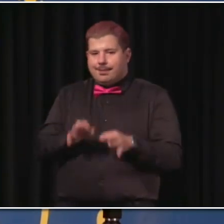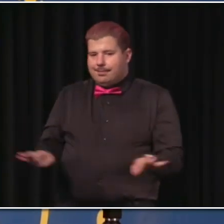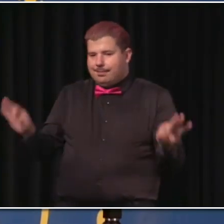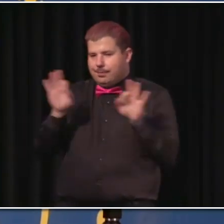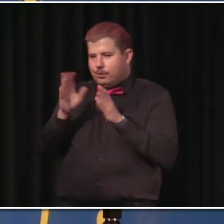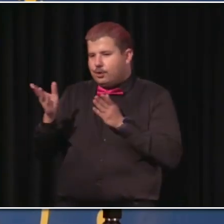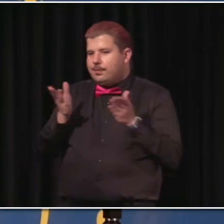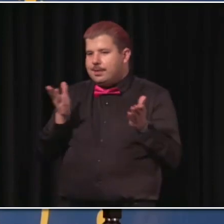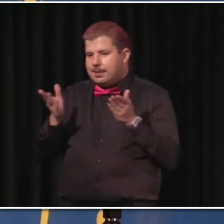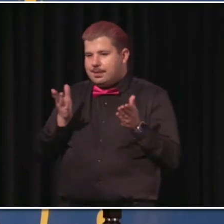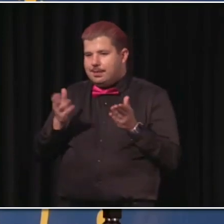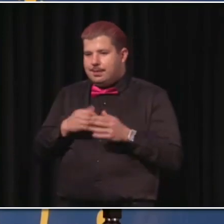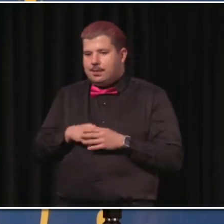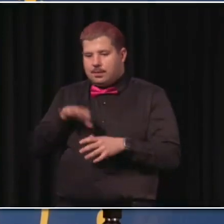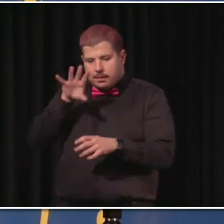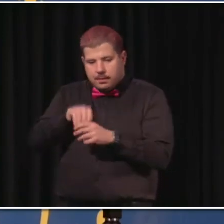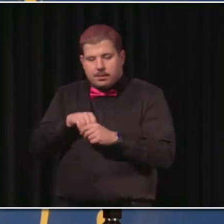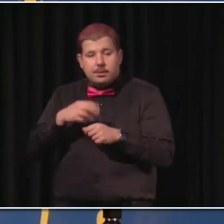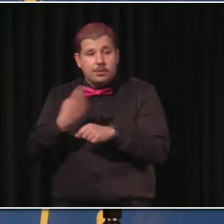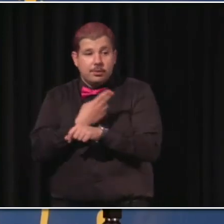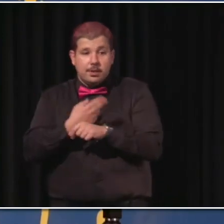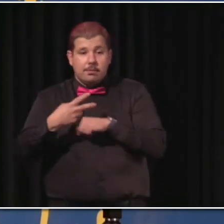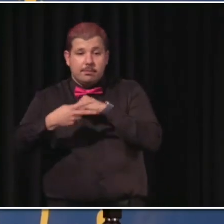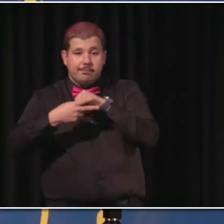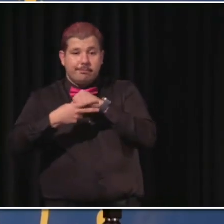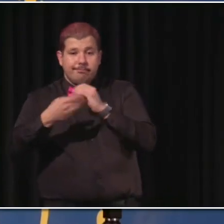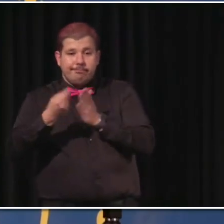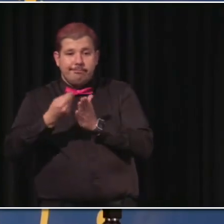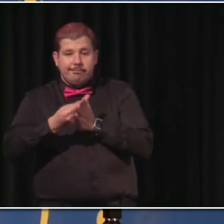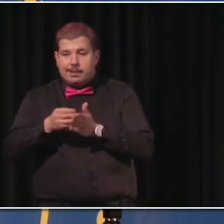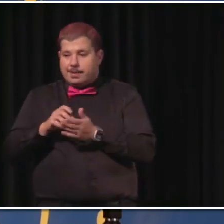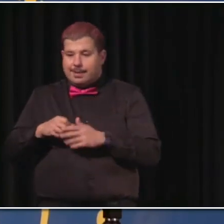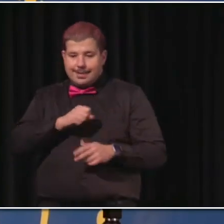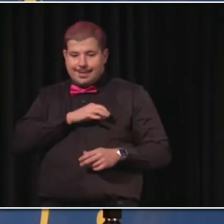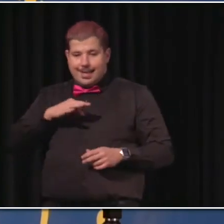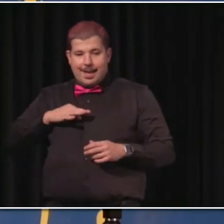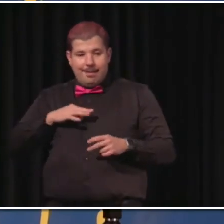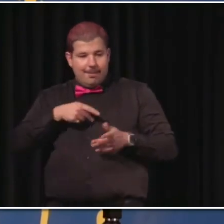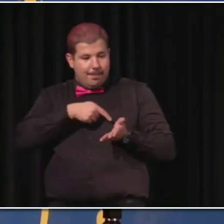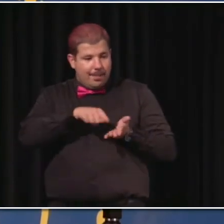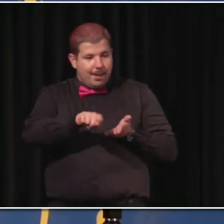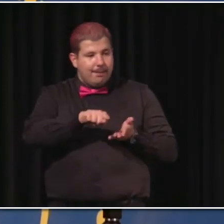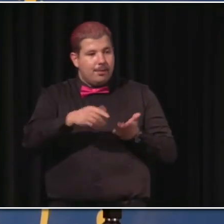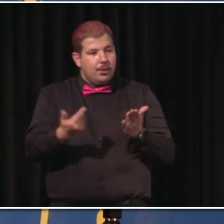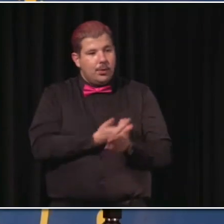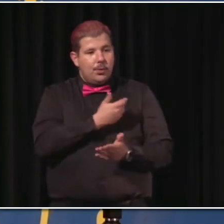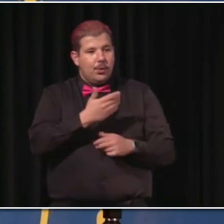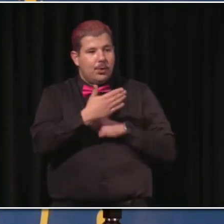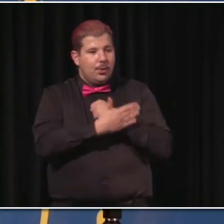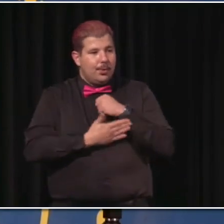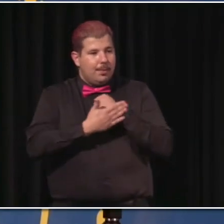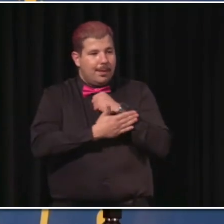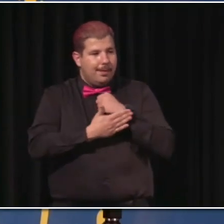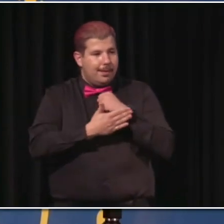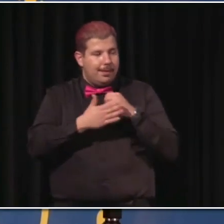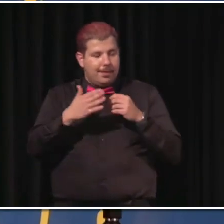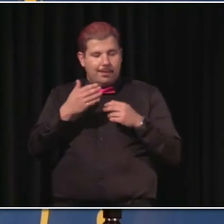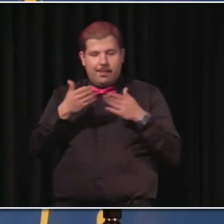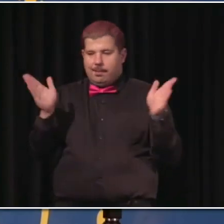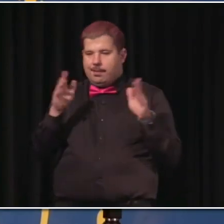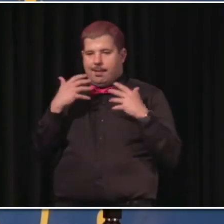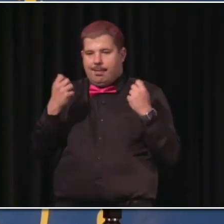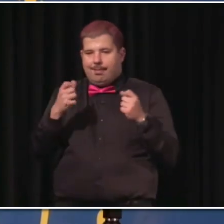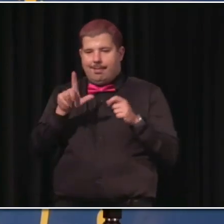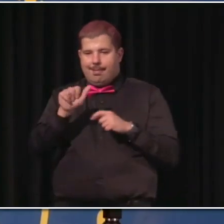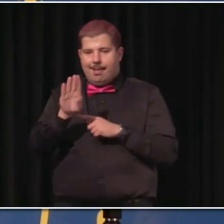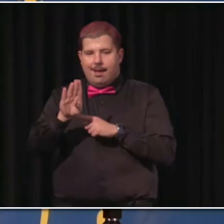services. That includes using reserve funds to staff and pay for our new county public health lab, a cutting-edge facility